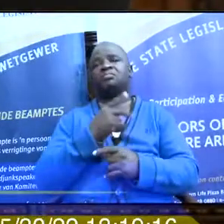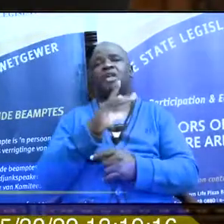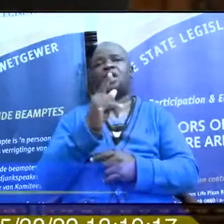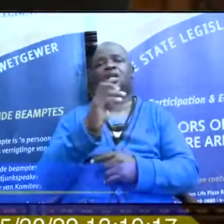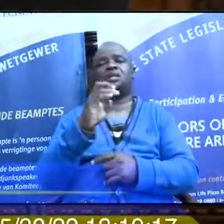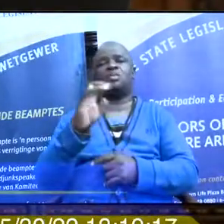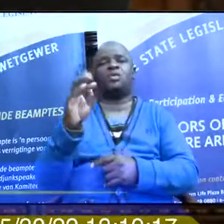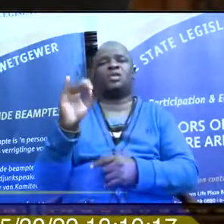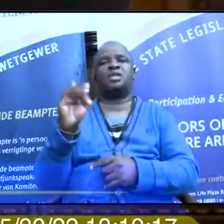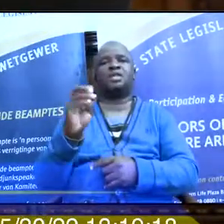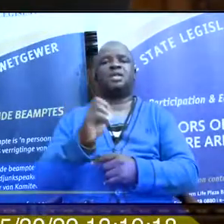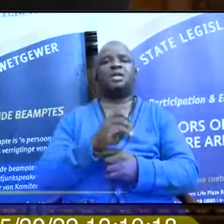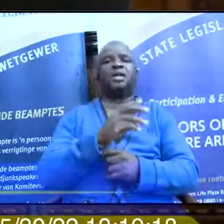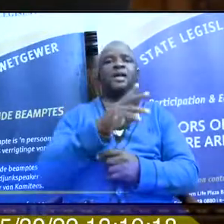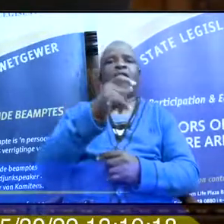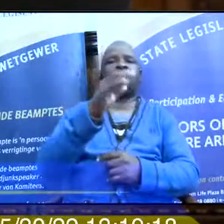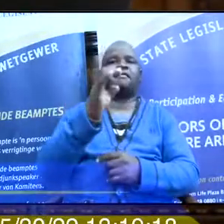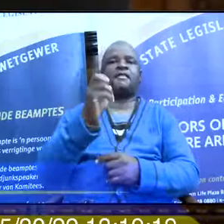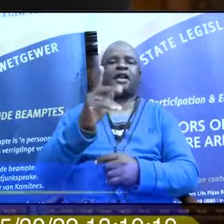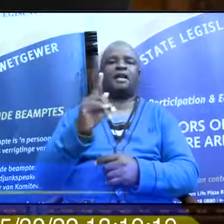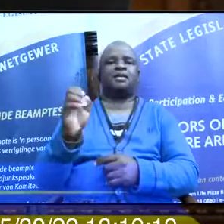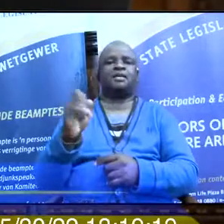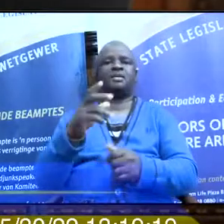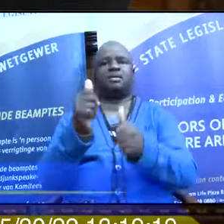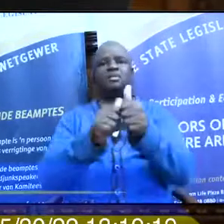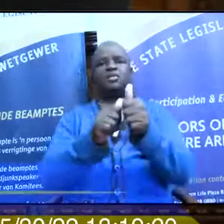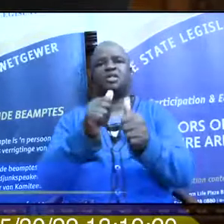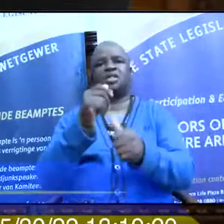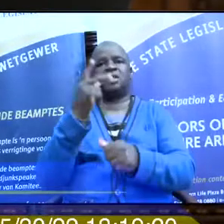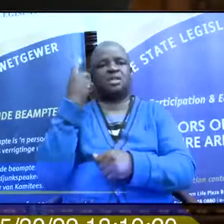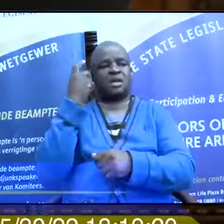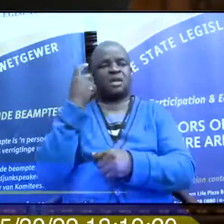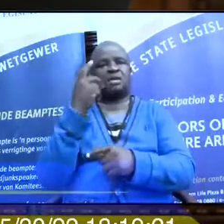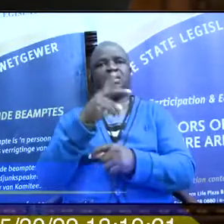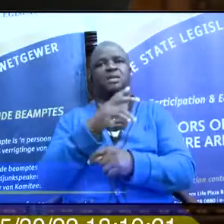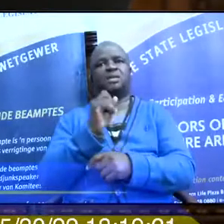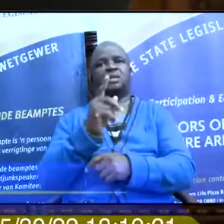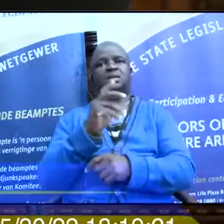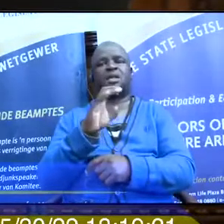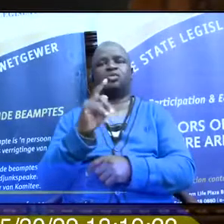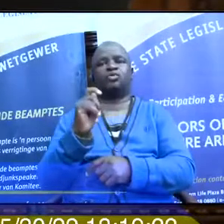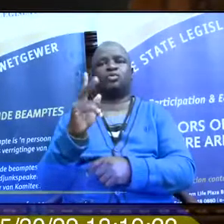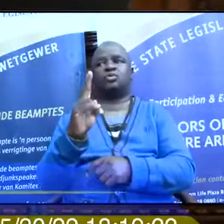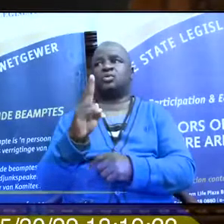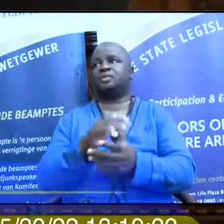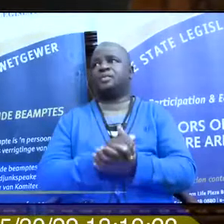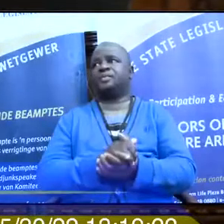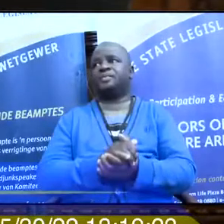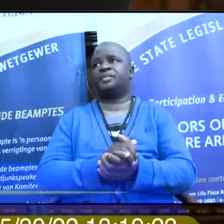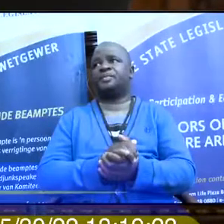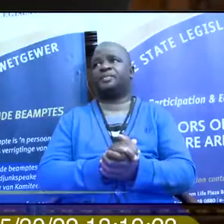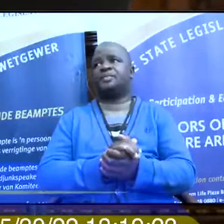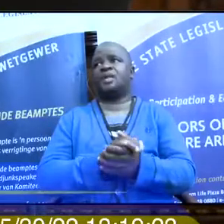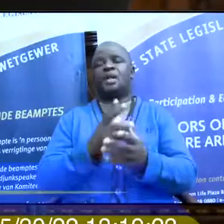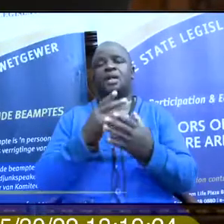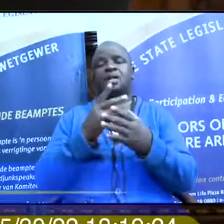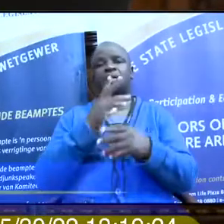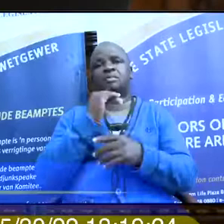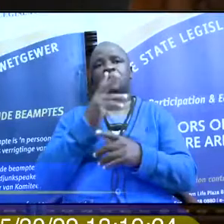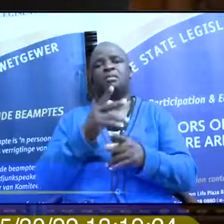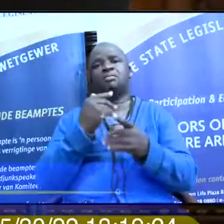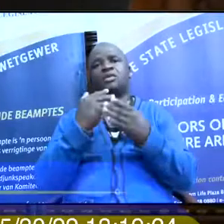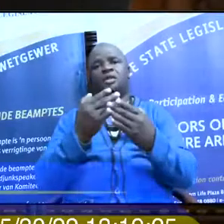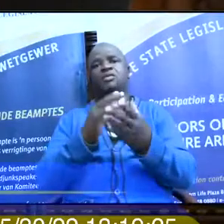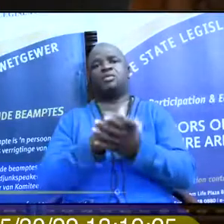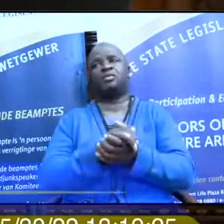deputy secretary of statu um madam speaker thank you very much for the invite like i indicated to say